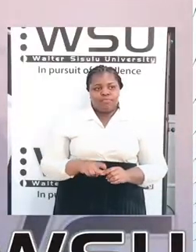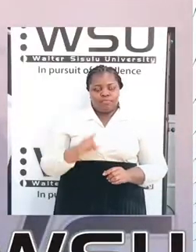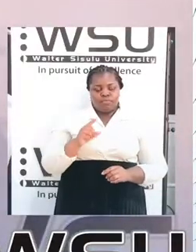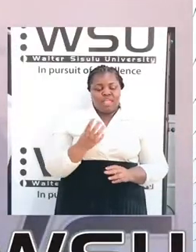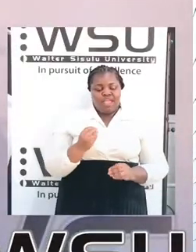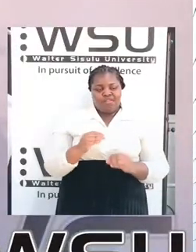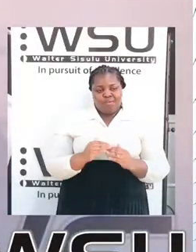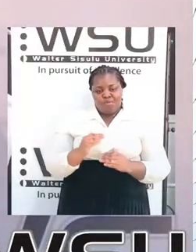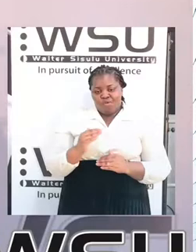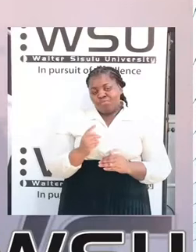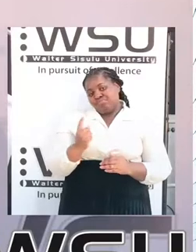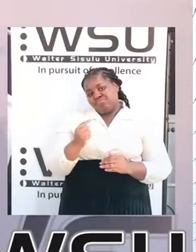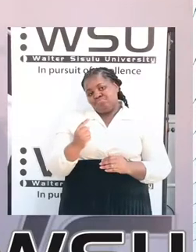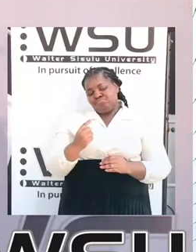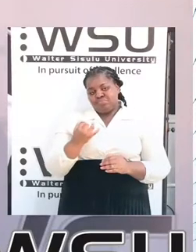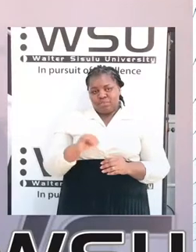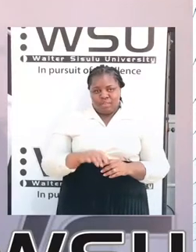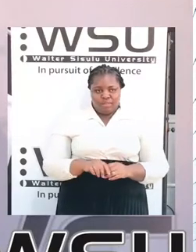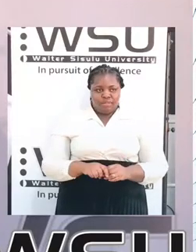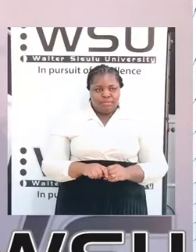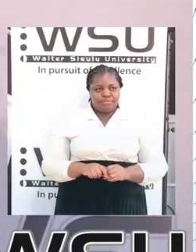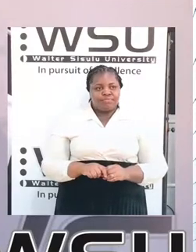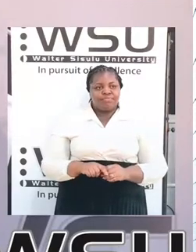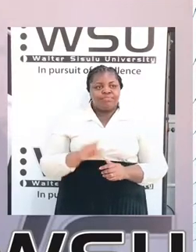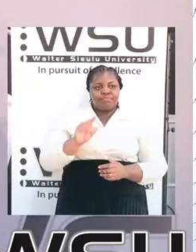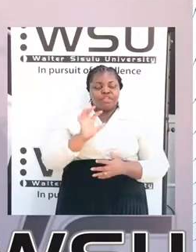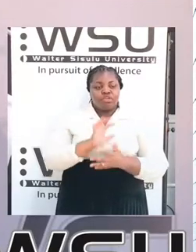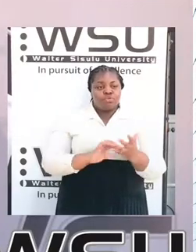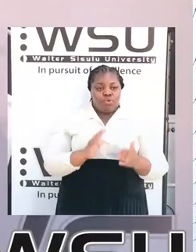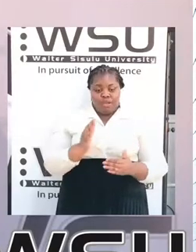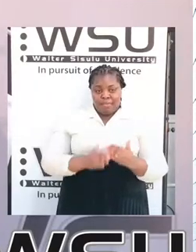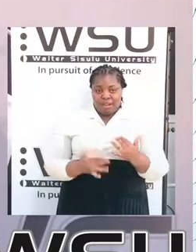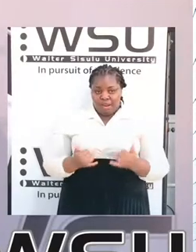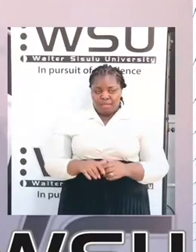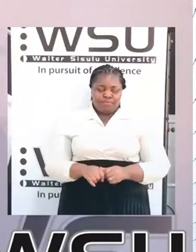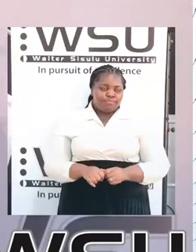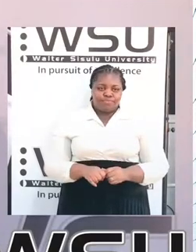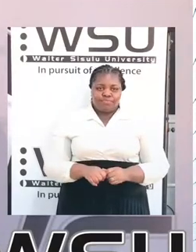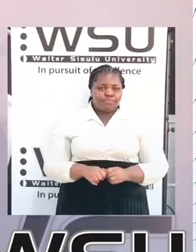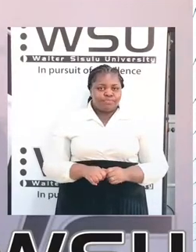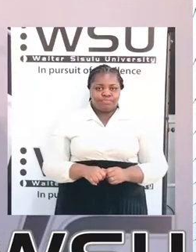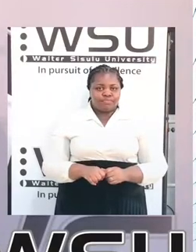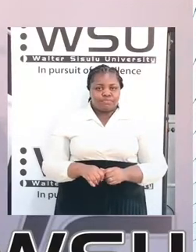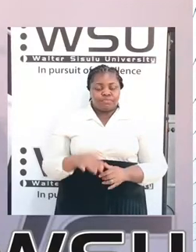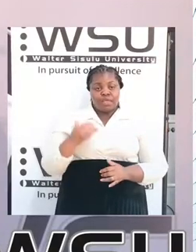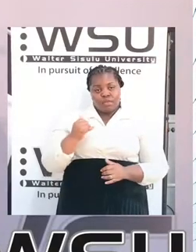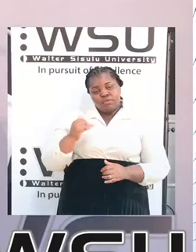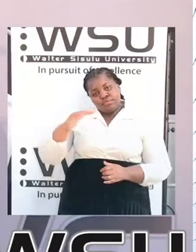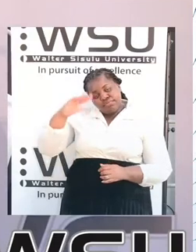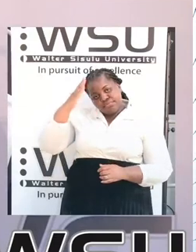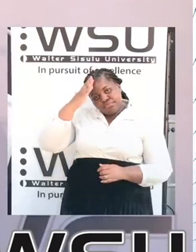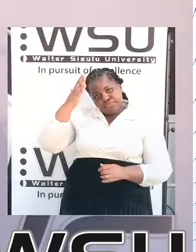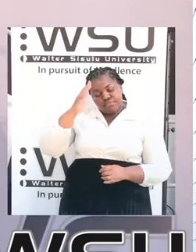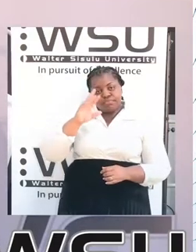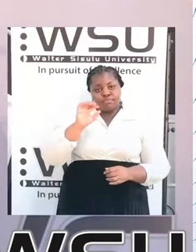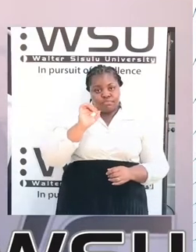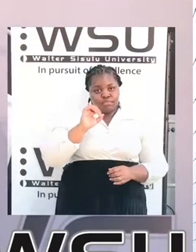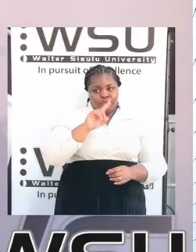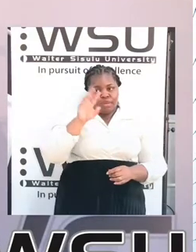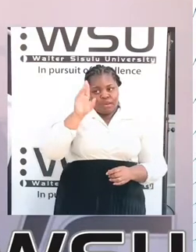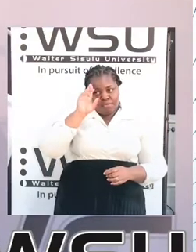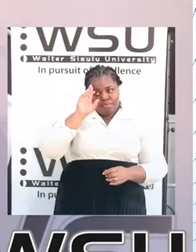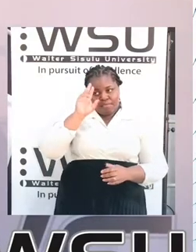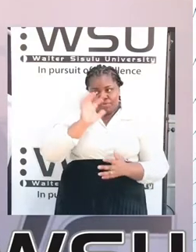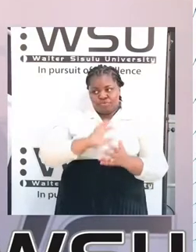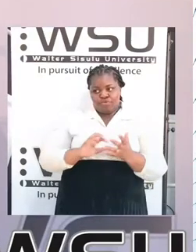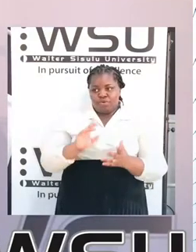more to come, that the story is not over, As you graduate today, remember that your story is far